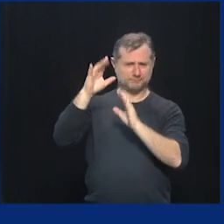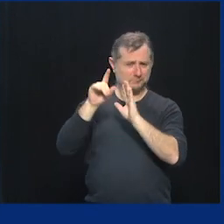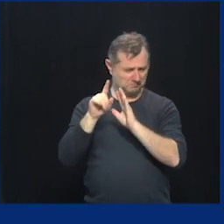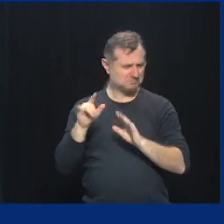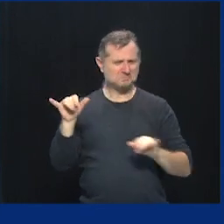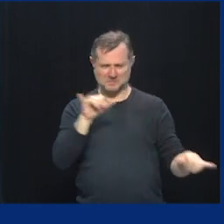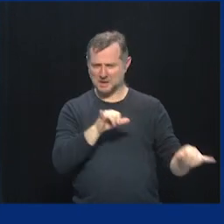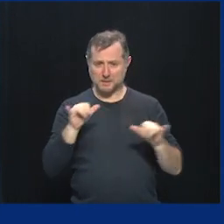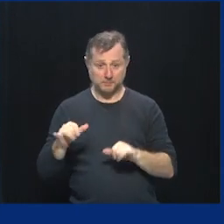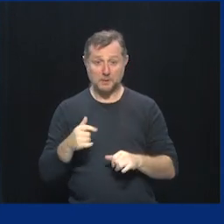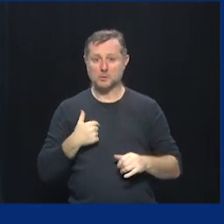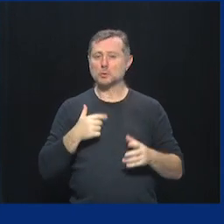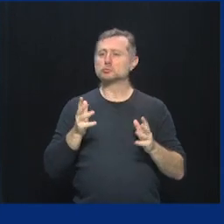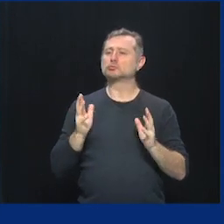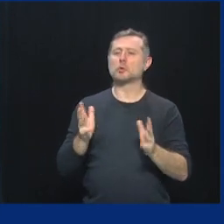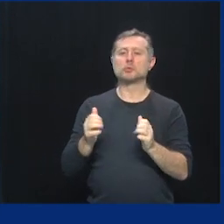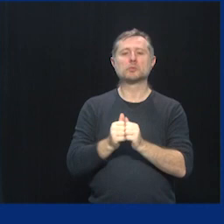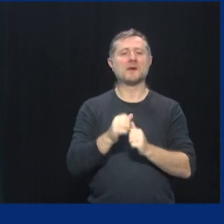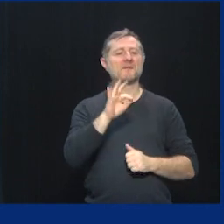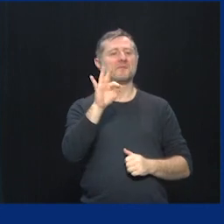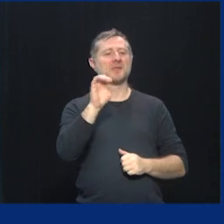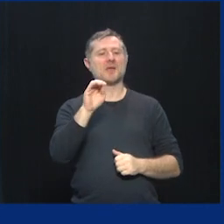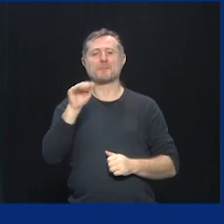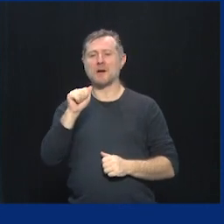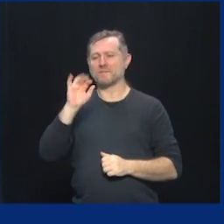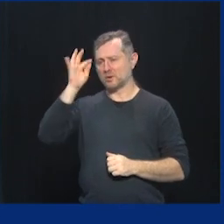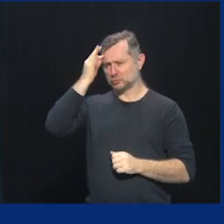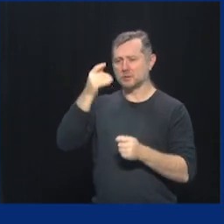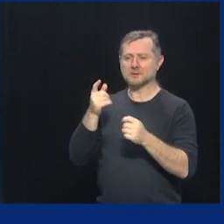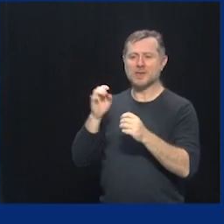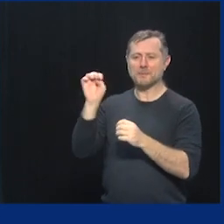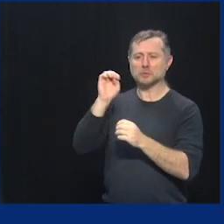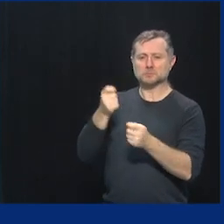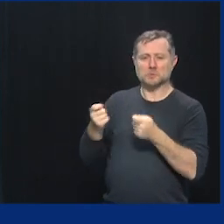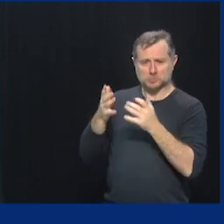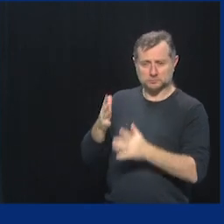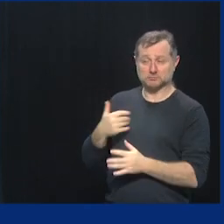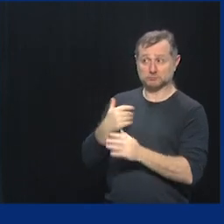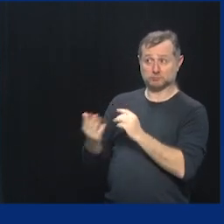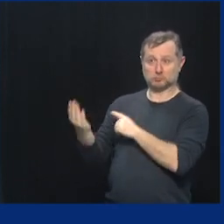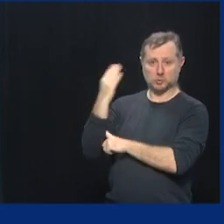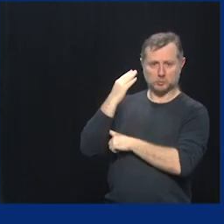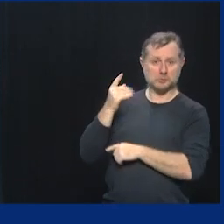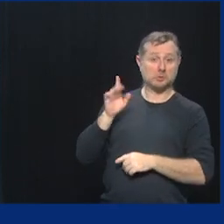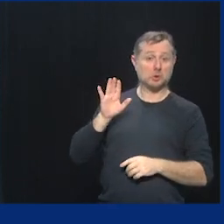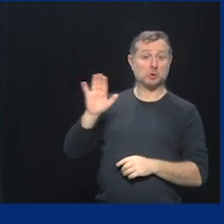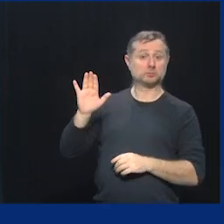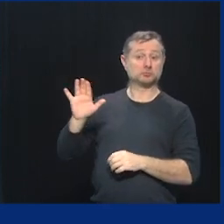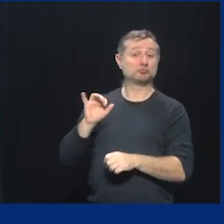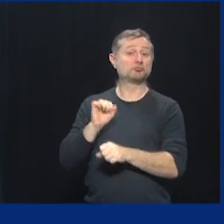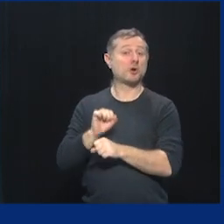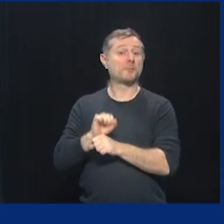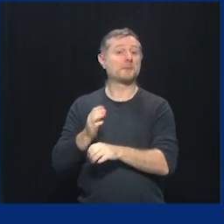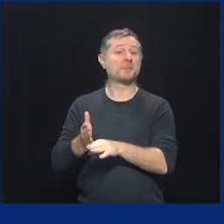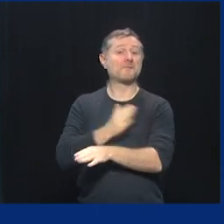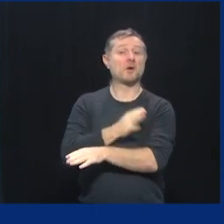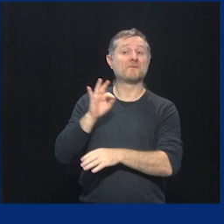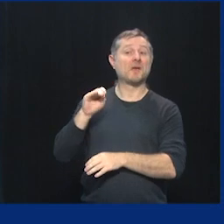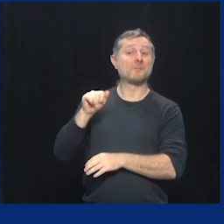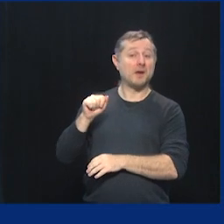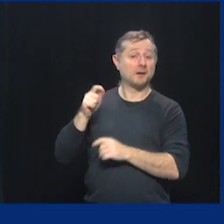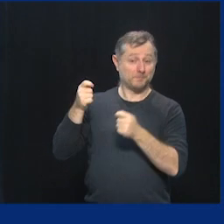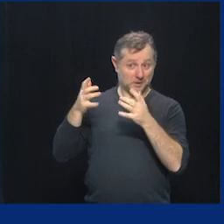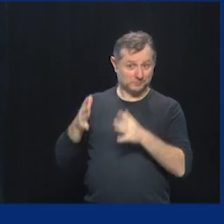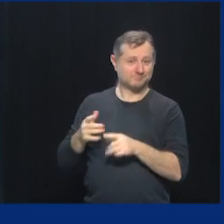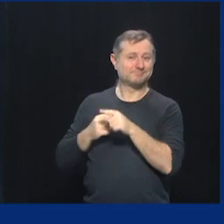this morning to FEMA Administrator Deanne Criswell. The good news here is, you know what her job was before she was FEMA Administrator. Amen. She was the